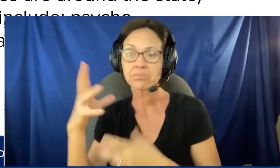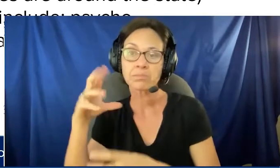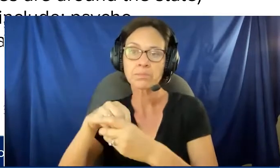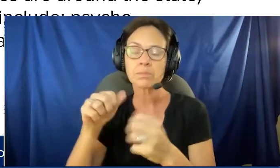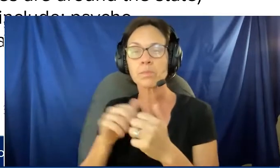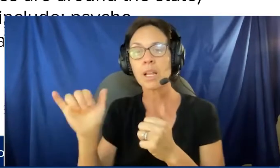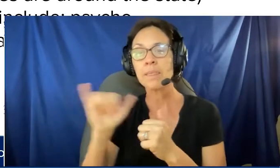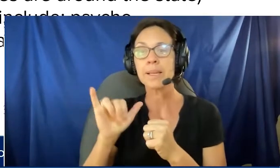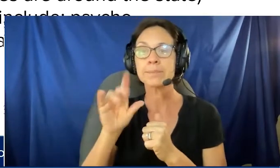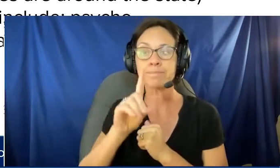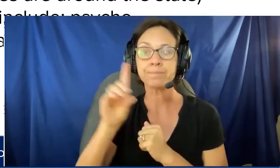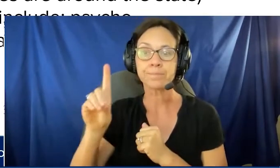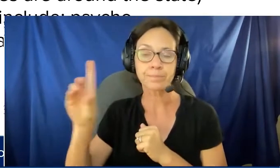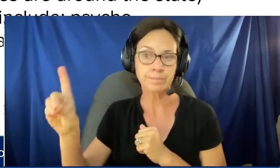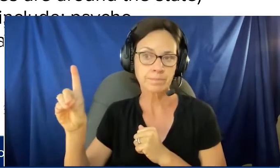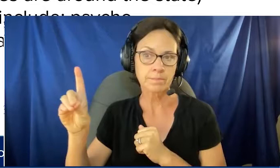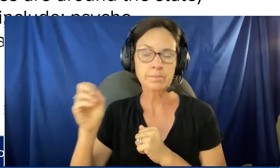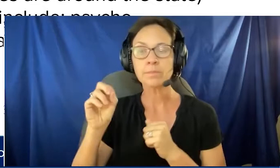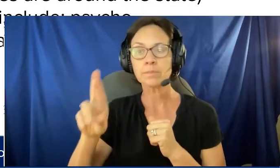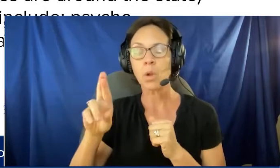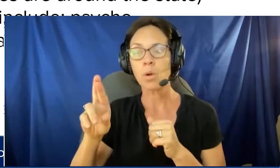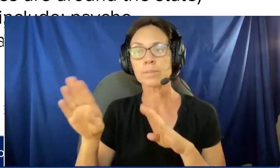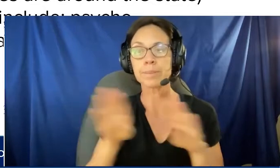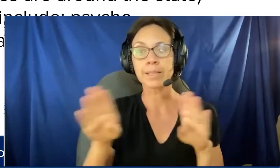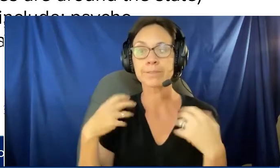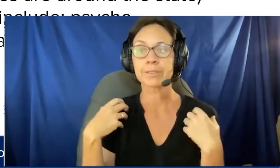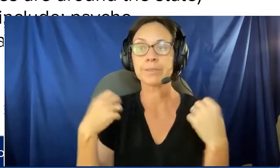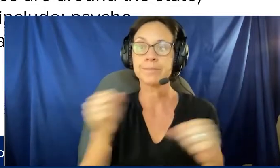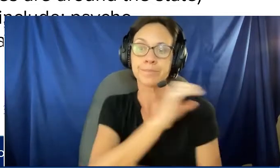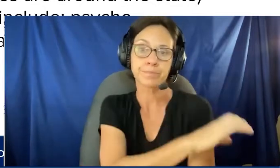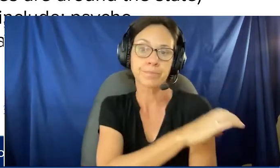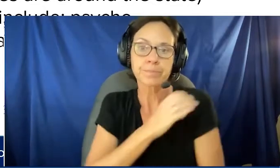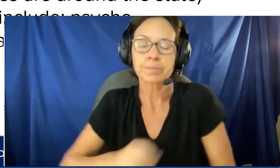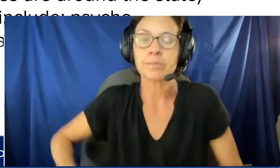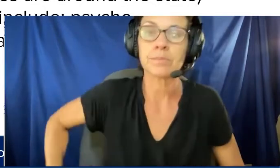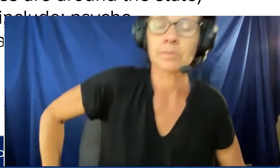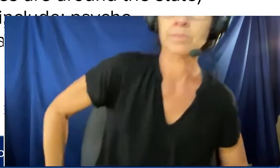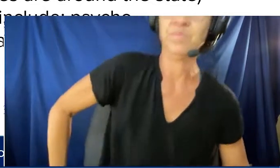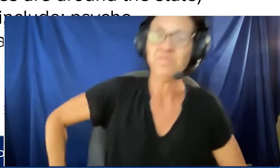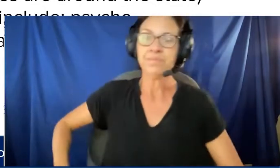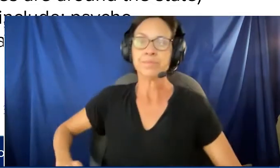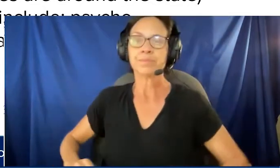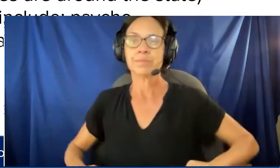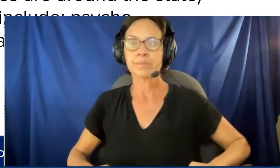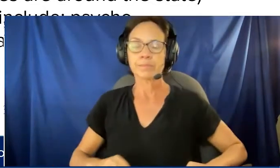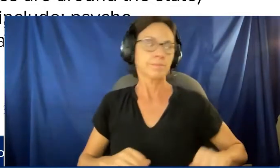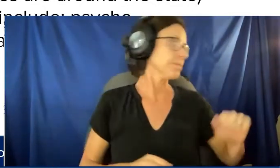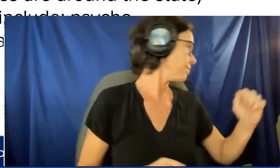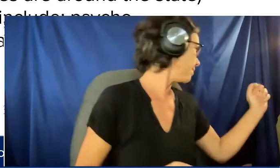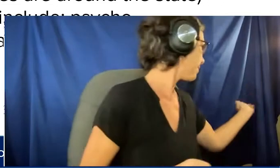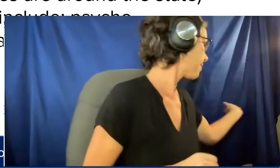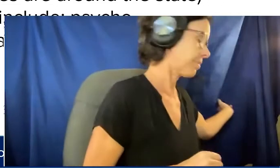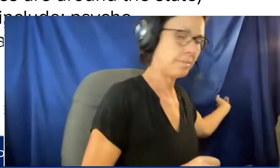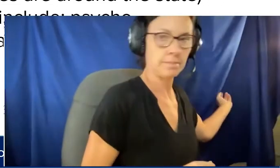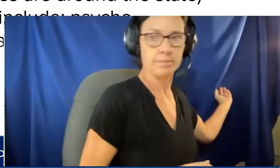of Developmental Disabilities or their behavioral health clinic. Maybe they're referred to